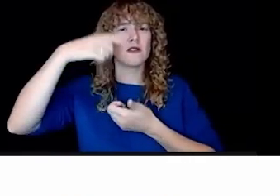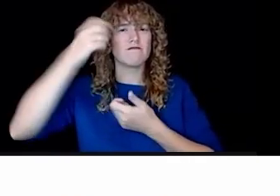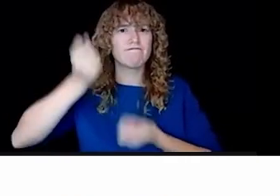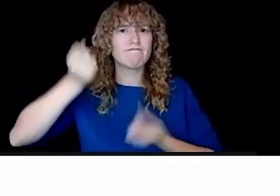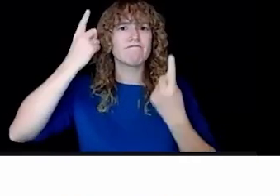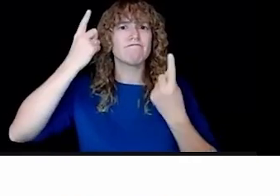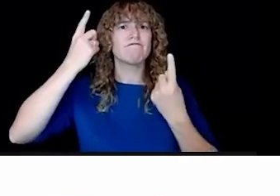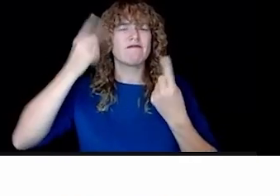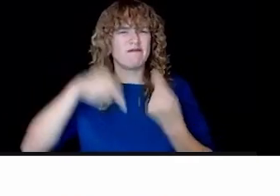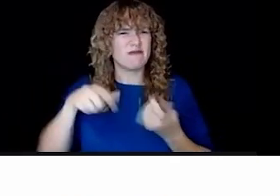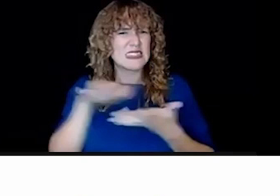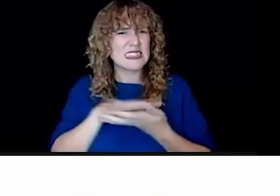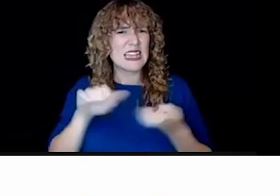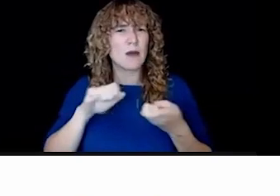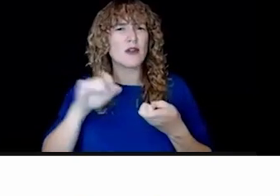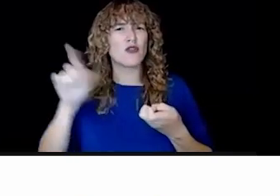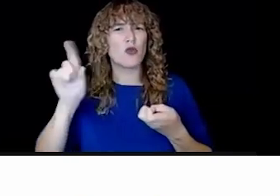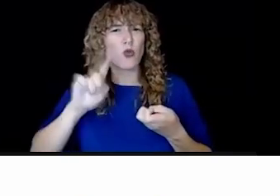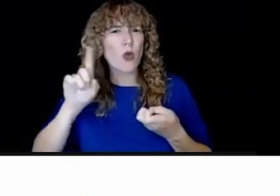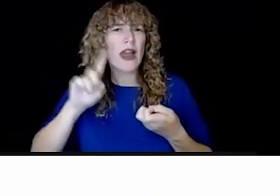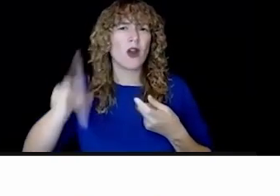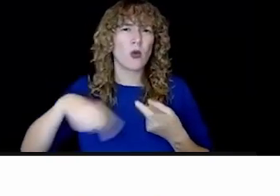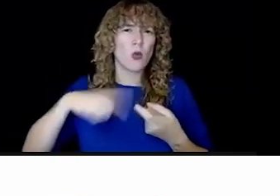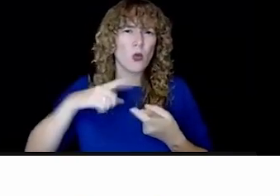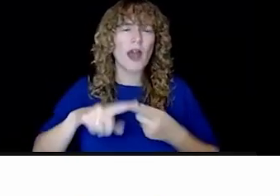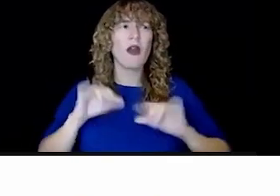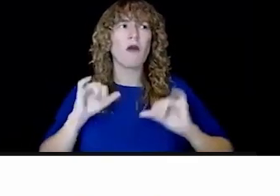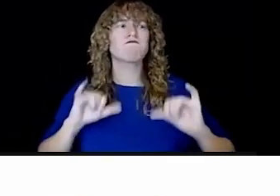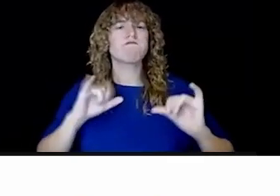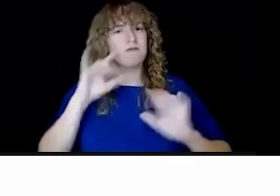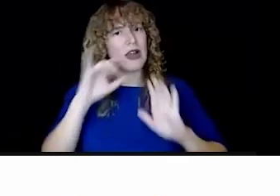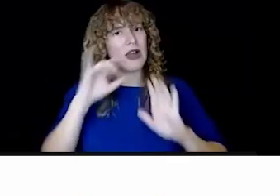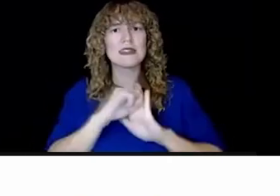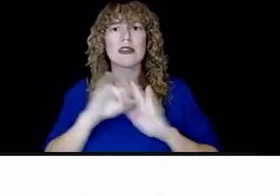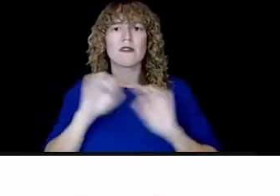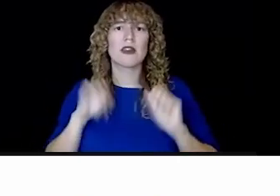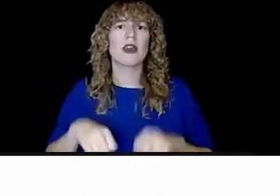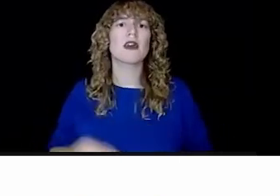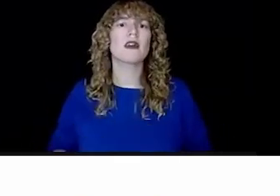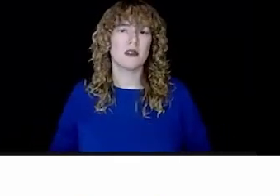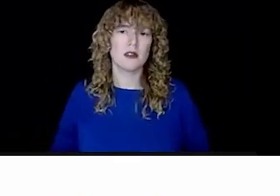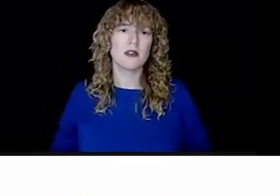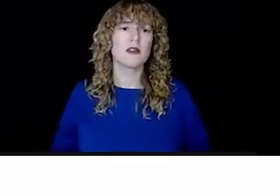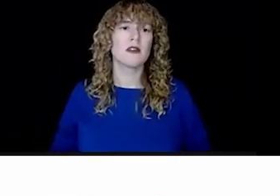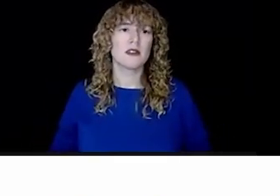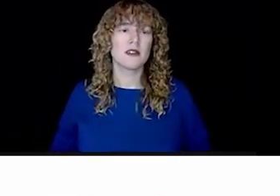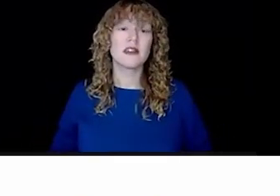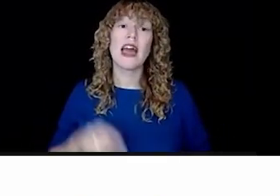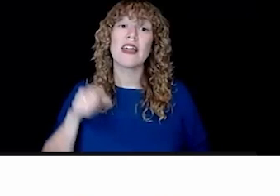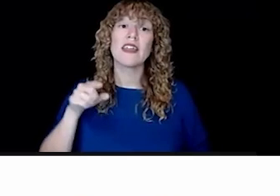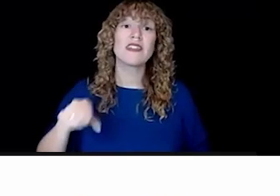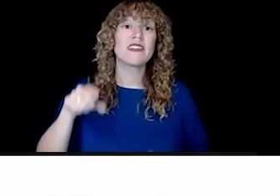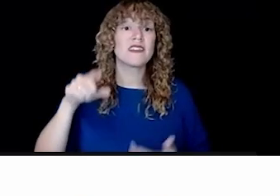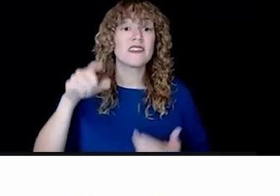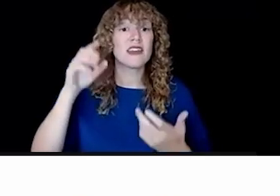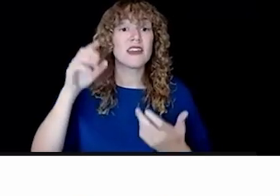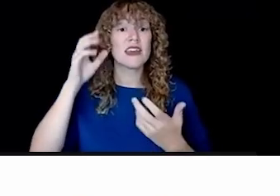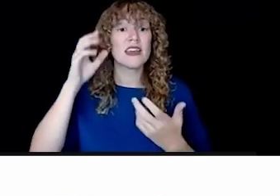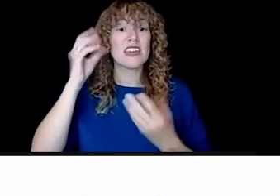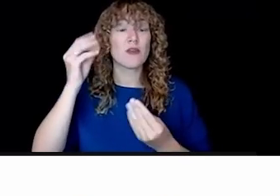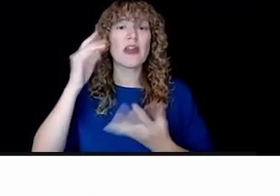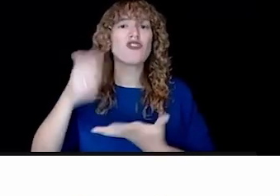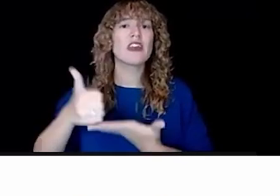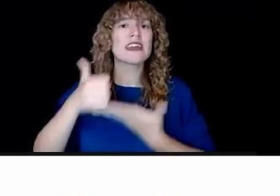mobility devices are likely being damaged, but we can also use the data to drive a simulator at the KITE